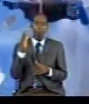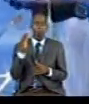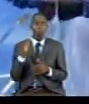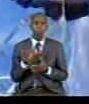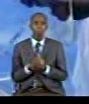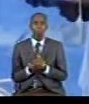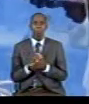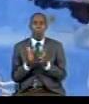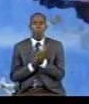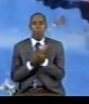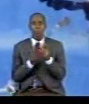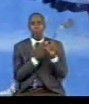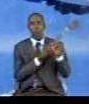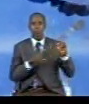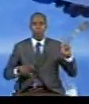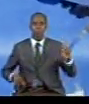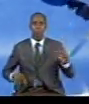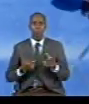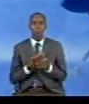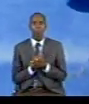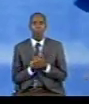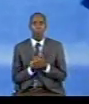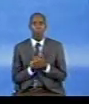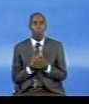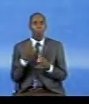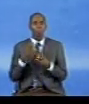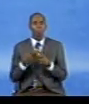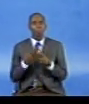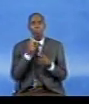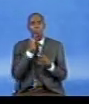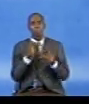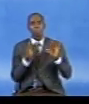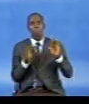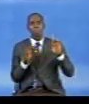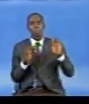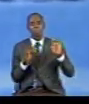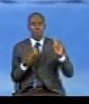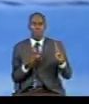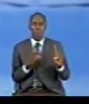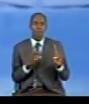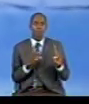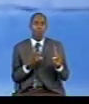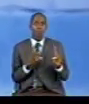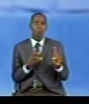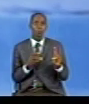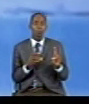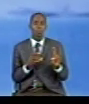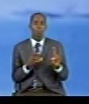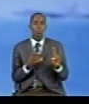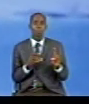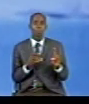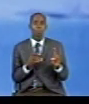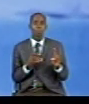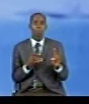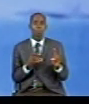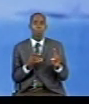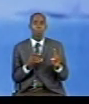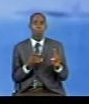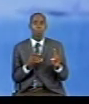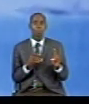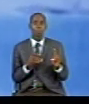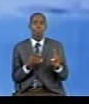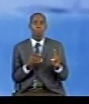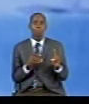the Lord. My name is Fred Adumo from Bayelsa State. I had an